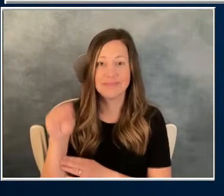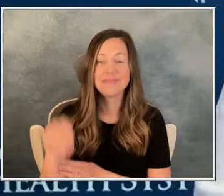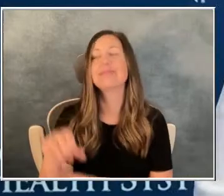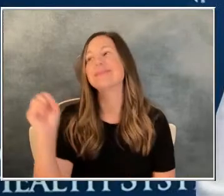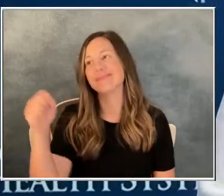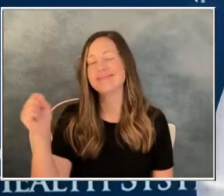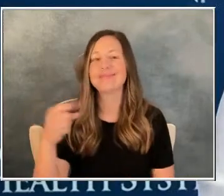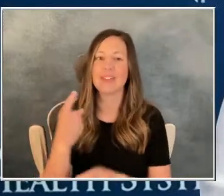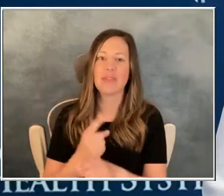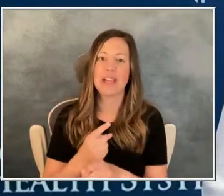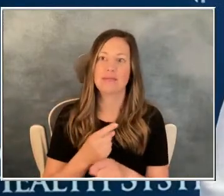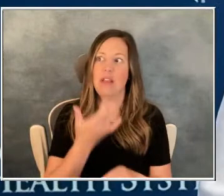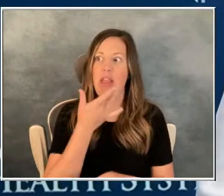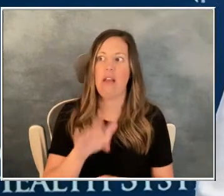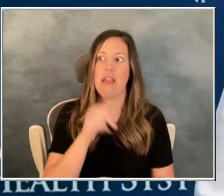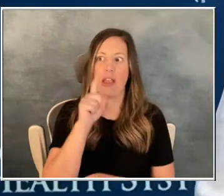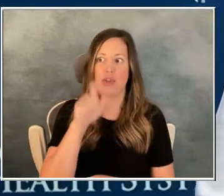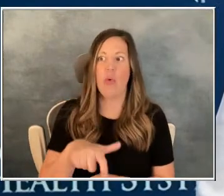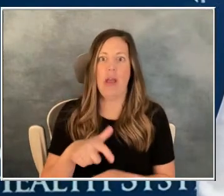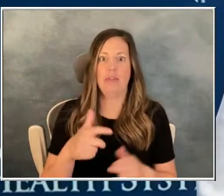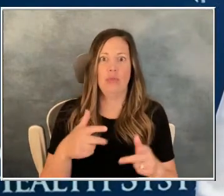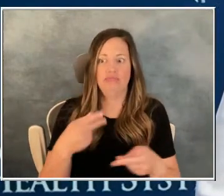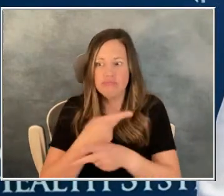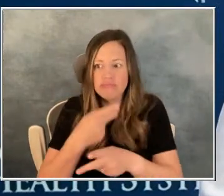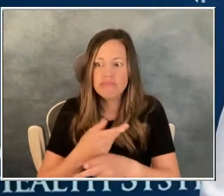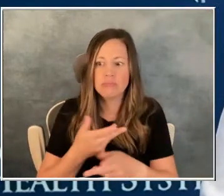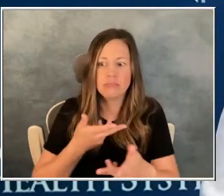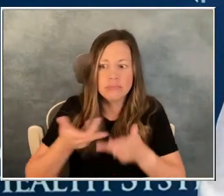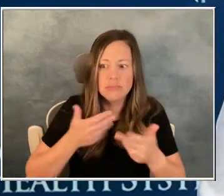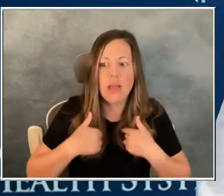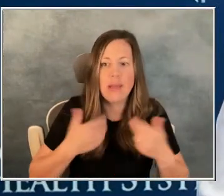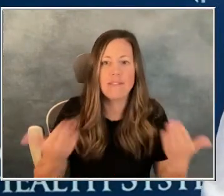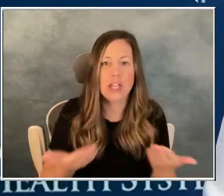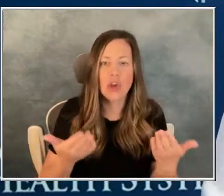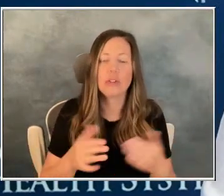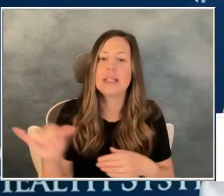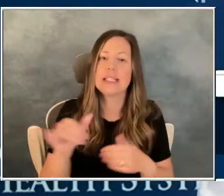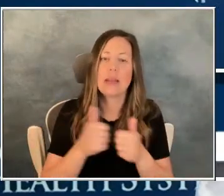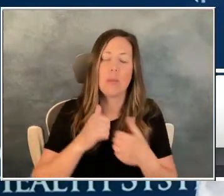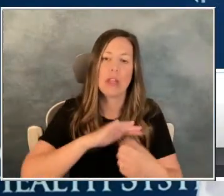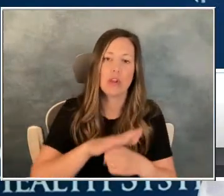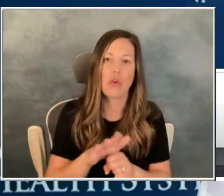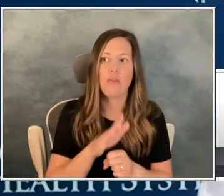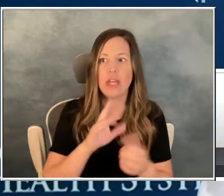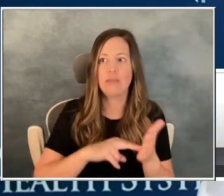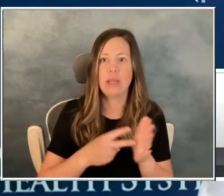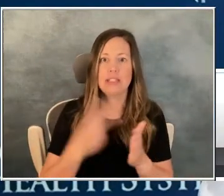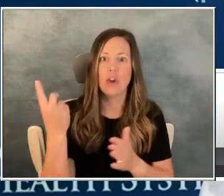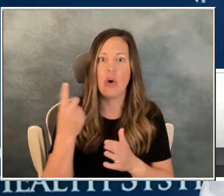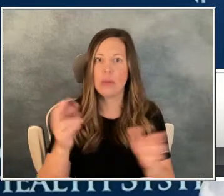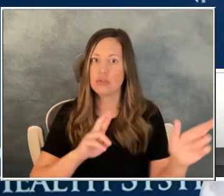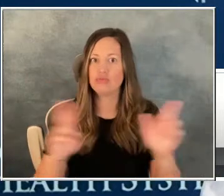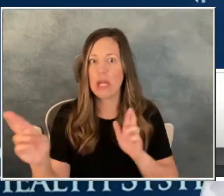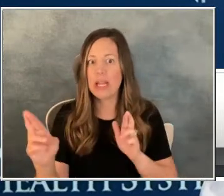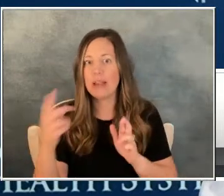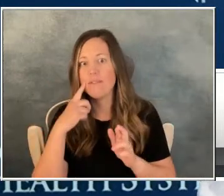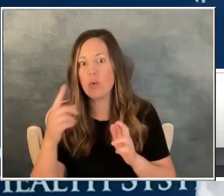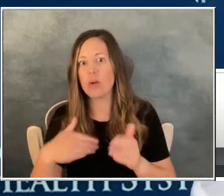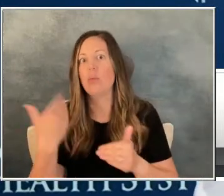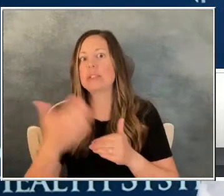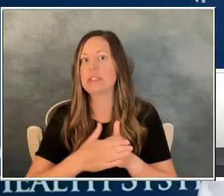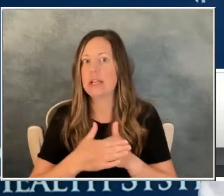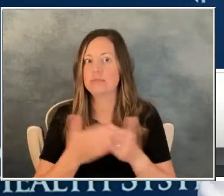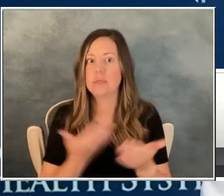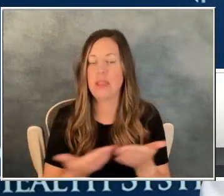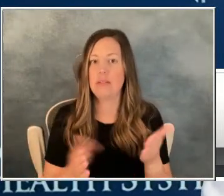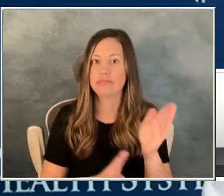it's not something we have to deal with on a regular basis, just like we did with COVID, we're always keeping our eyes and ears out for what's the next emerging thing that we need to